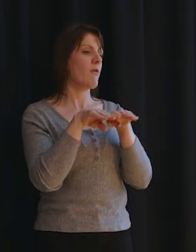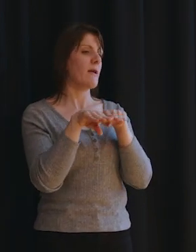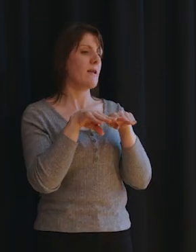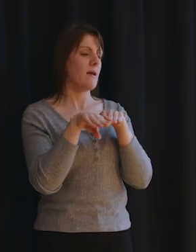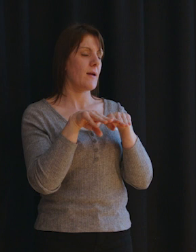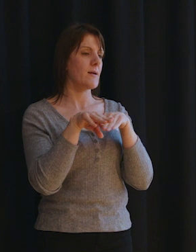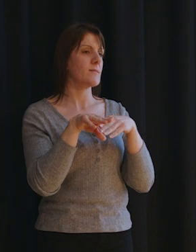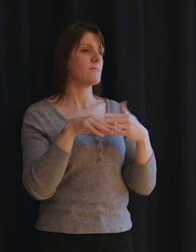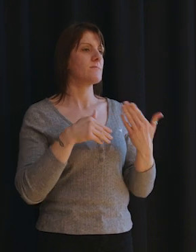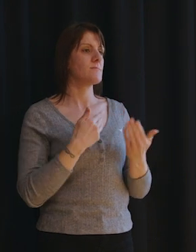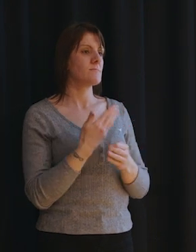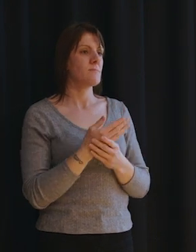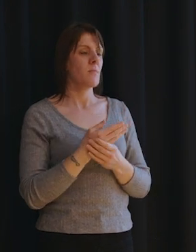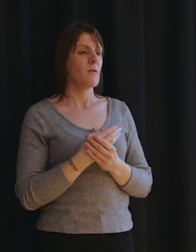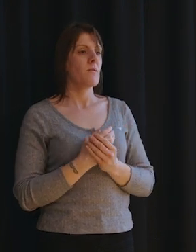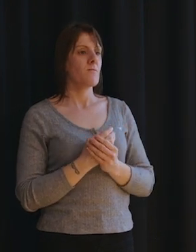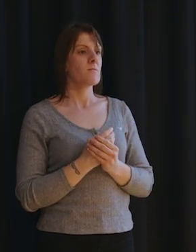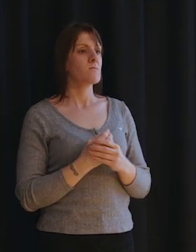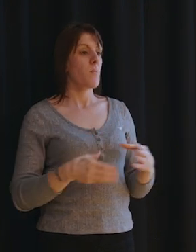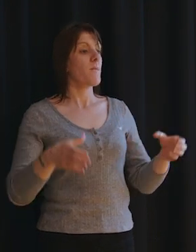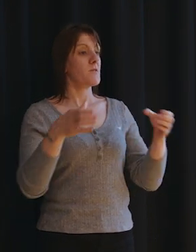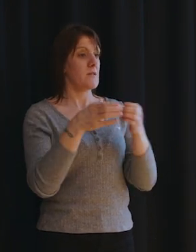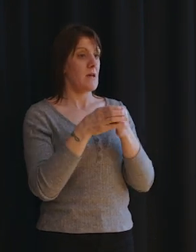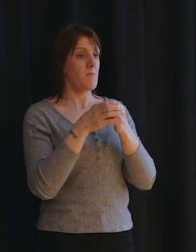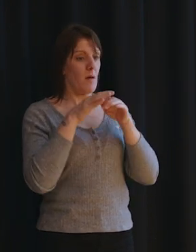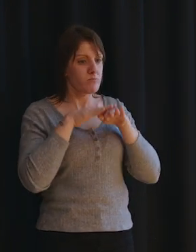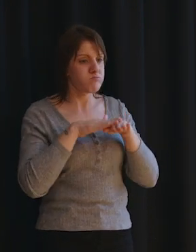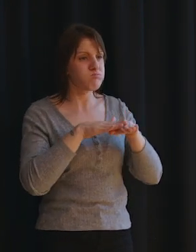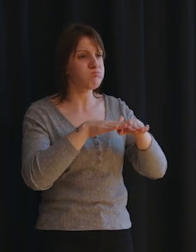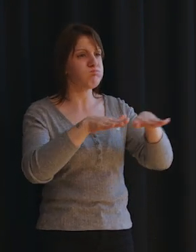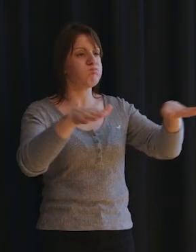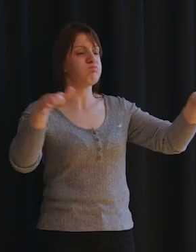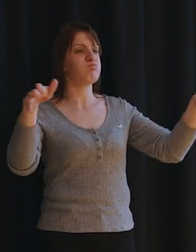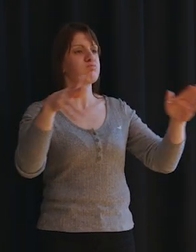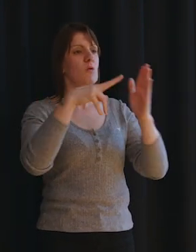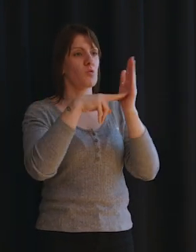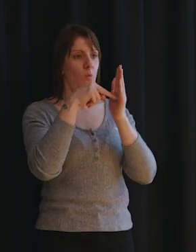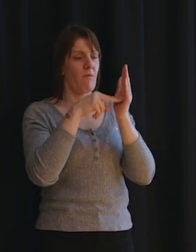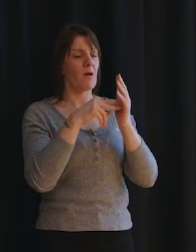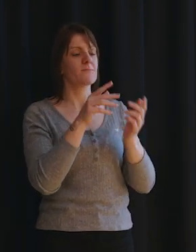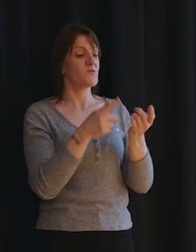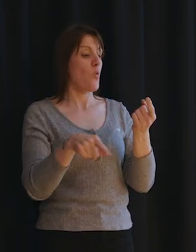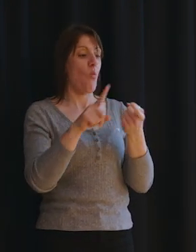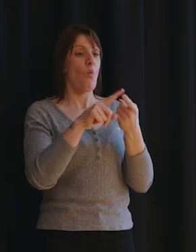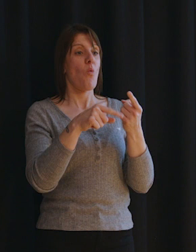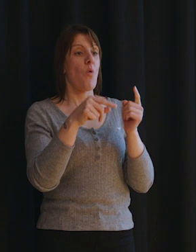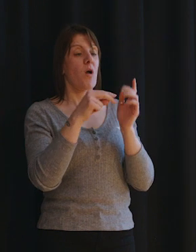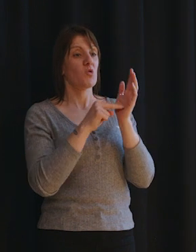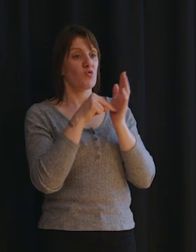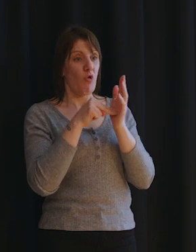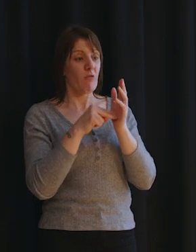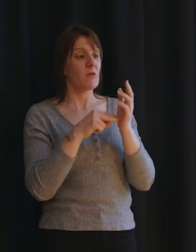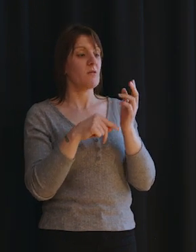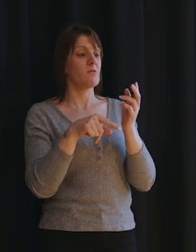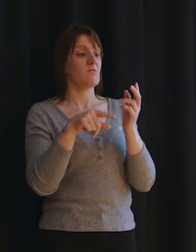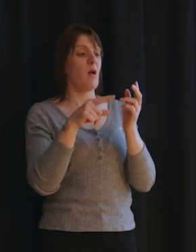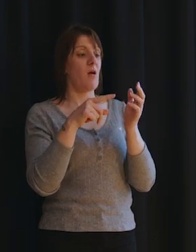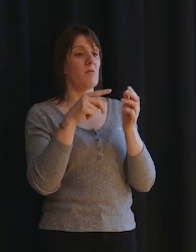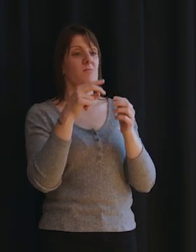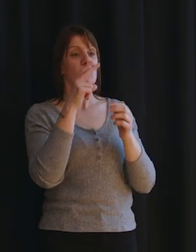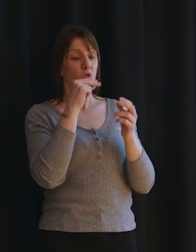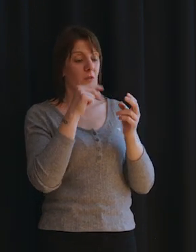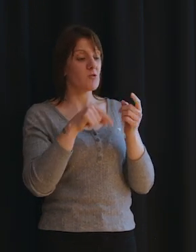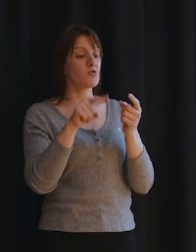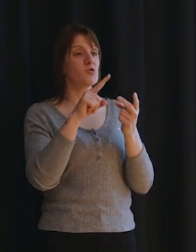of a team that sort of spans the whole of Norfolk. So we have bases in Norwich, Great Yarmouth, and Kingston as well, but we see